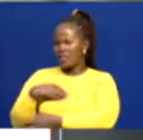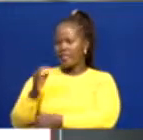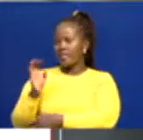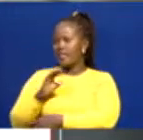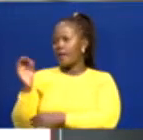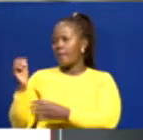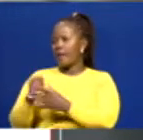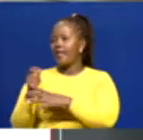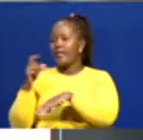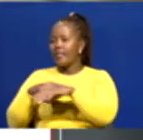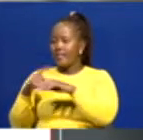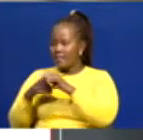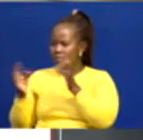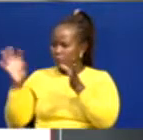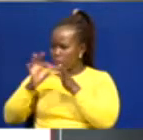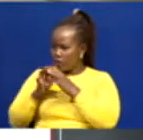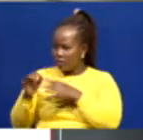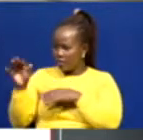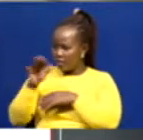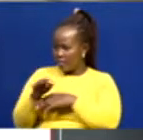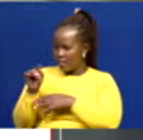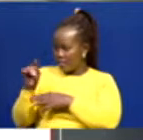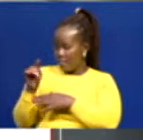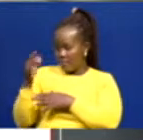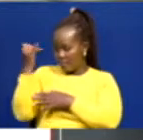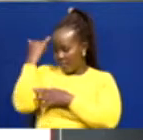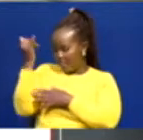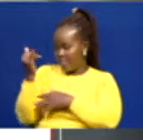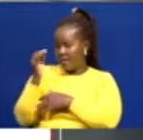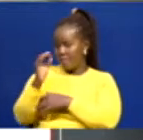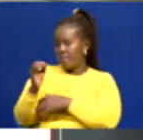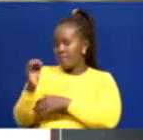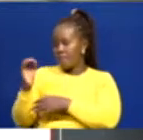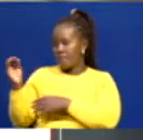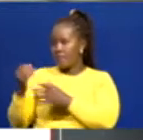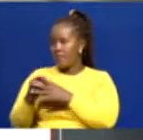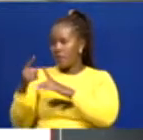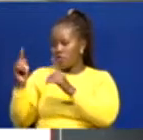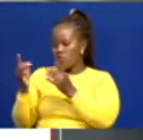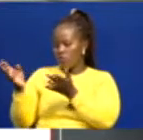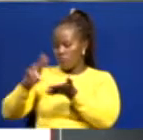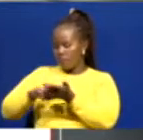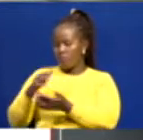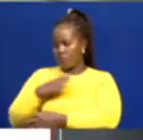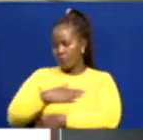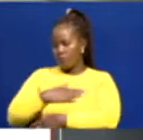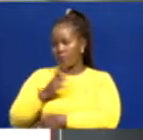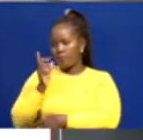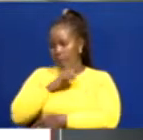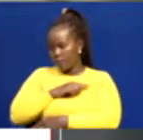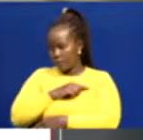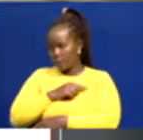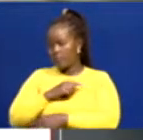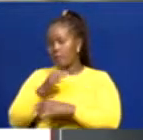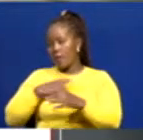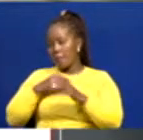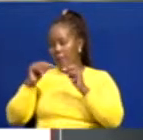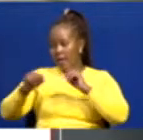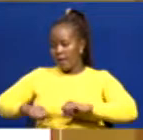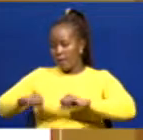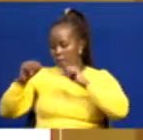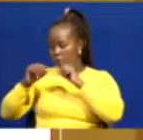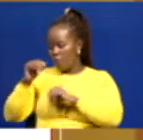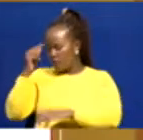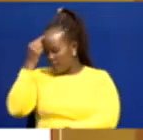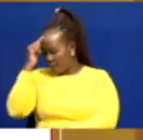had no idea what I was going to do. Mm-hmm. They took me on, and then my boss, who was an Indian, he told me